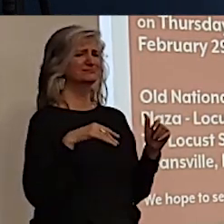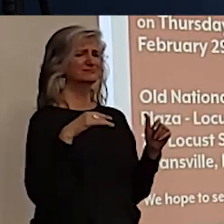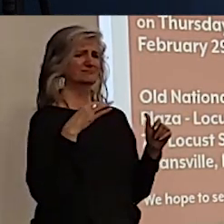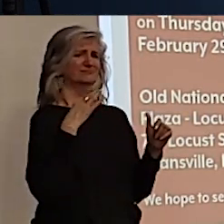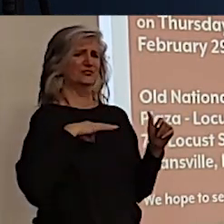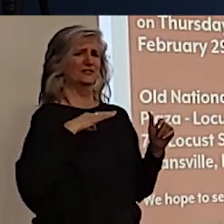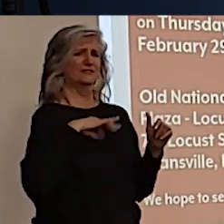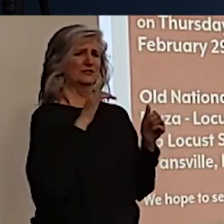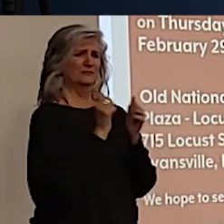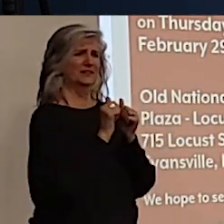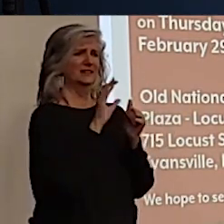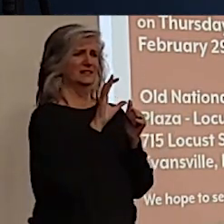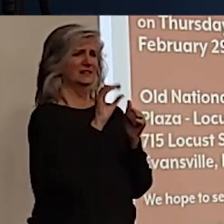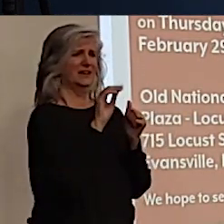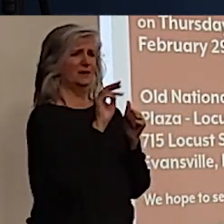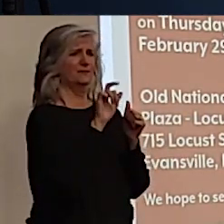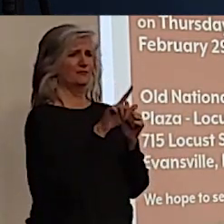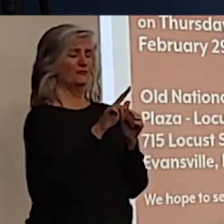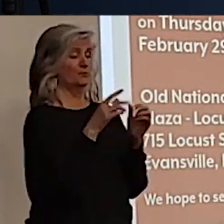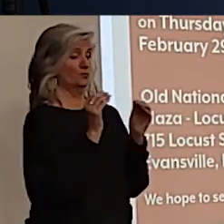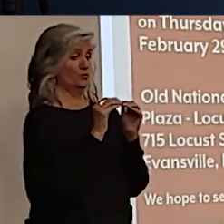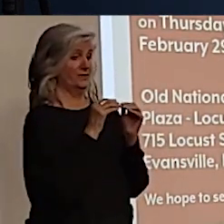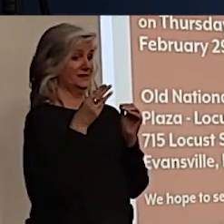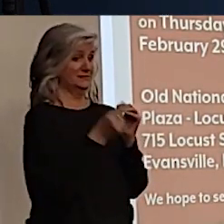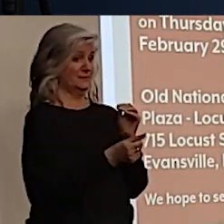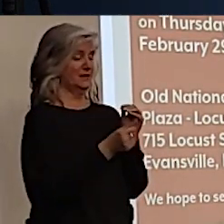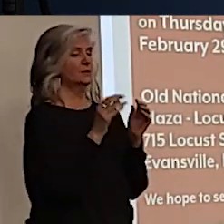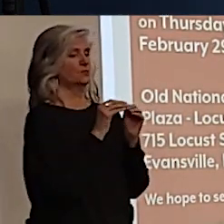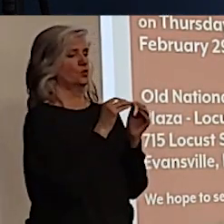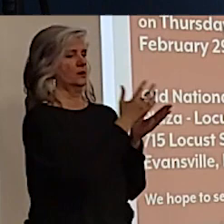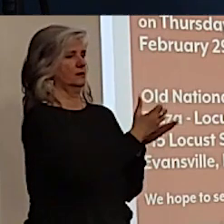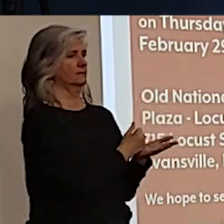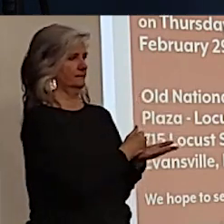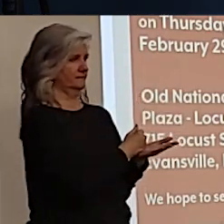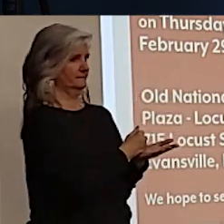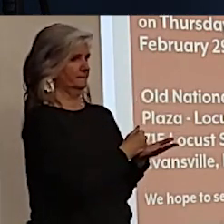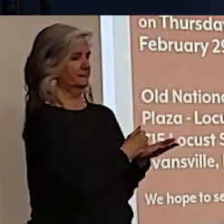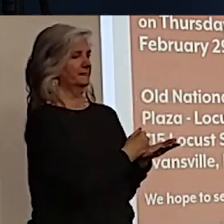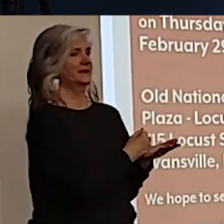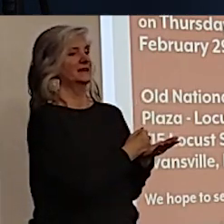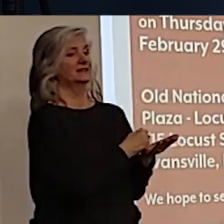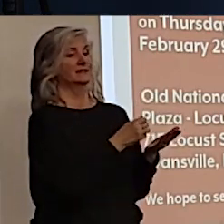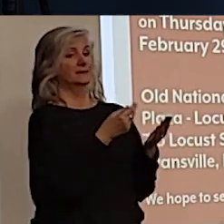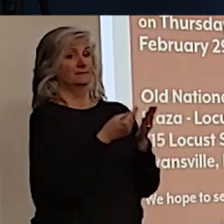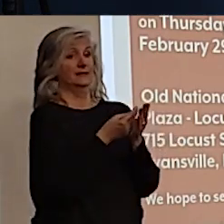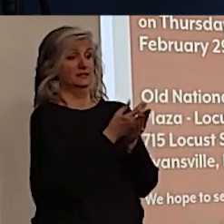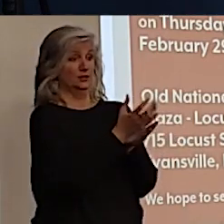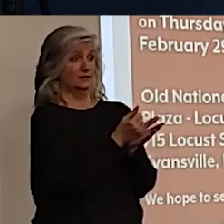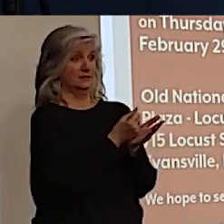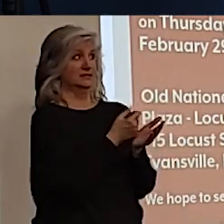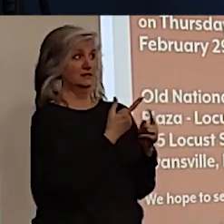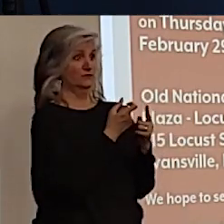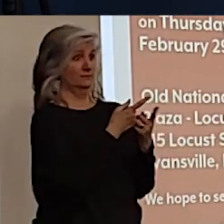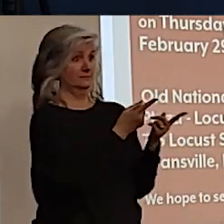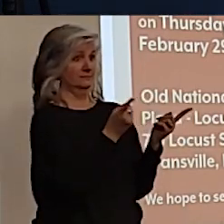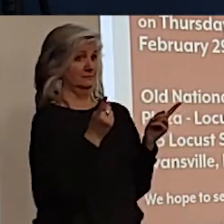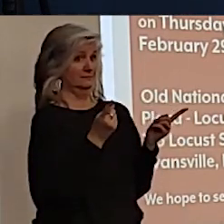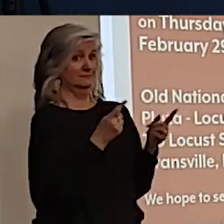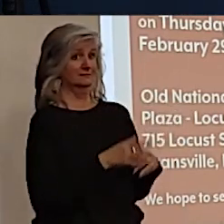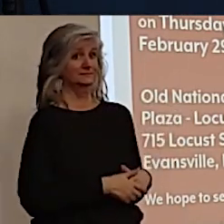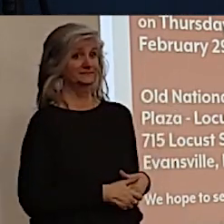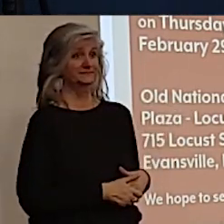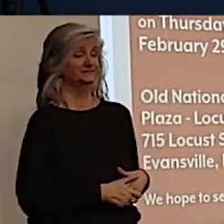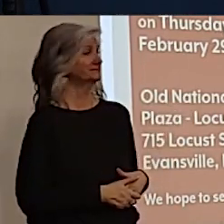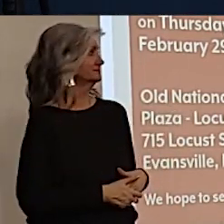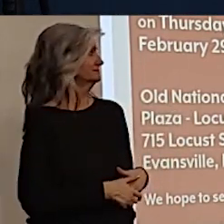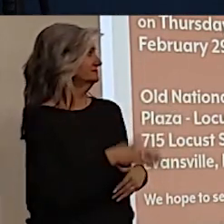capital. Because the more capital they spend, the more money that they make, and all the money they're collecting is coming out of your pockets. I